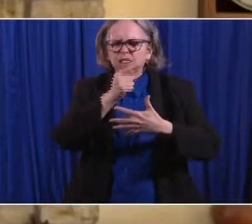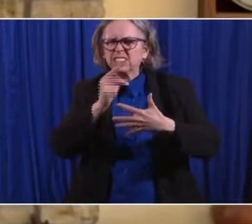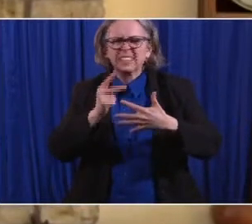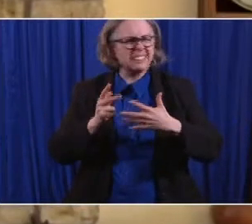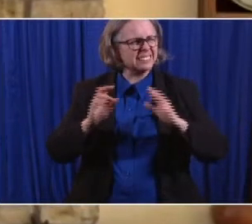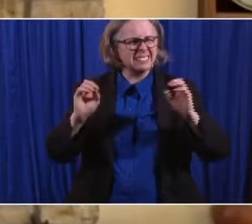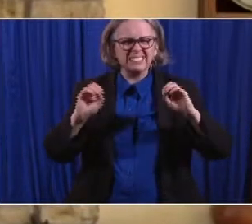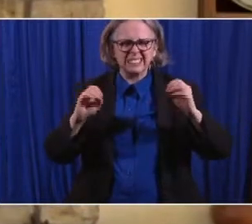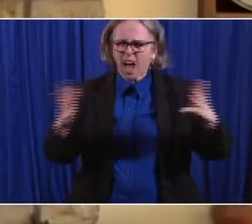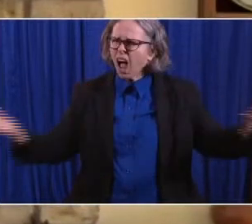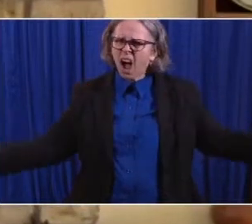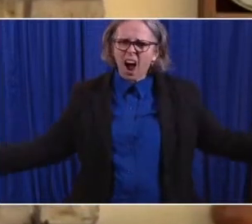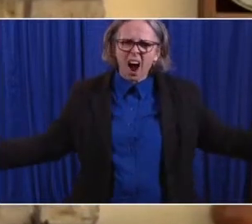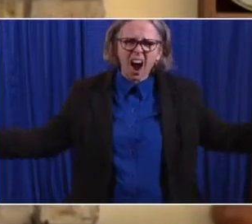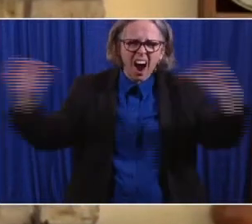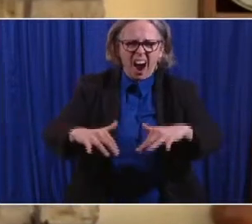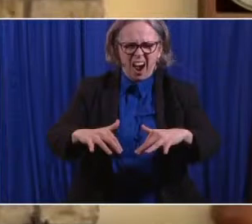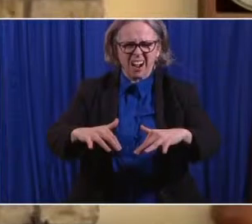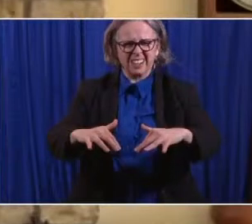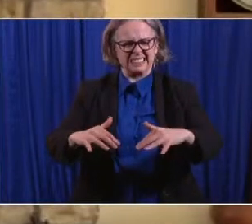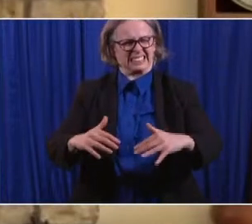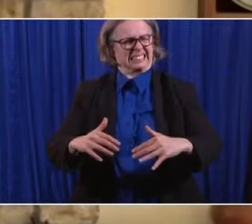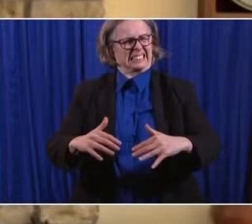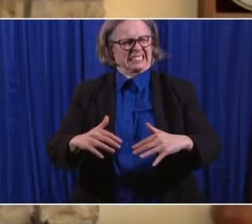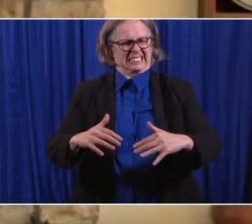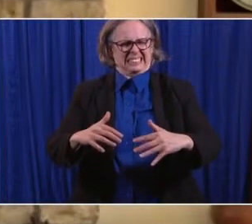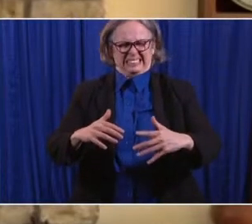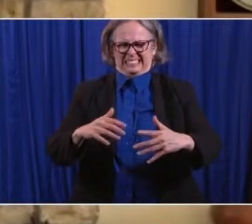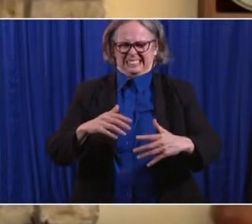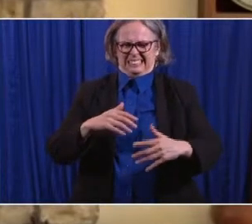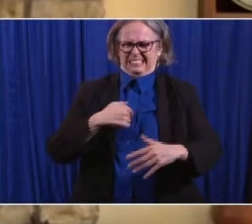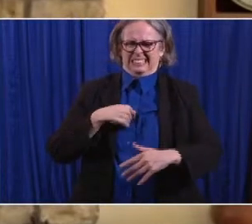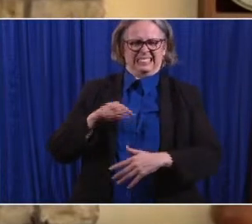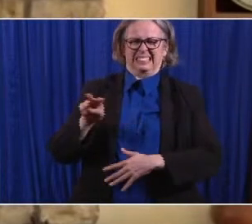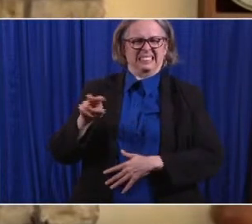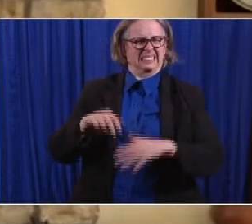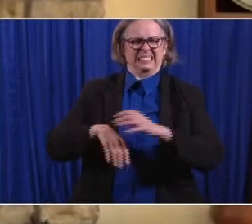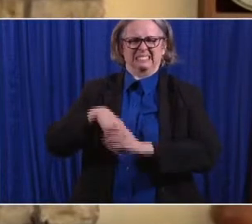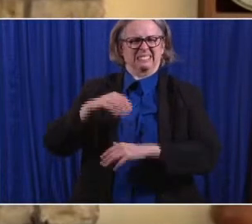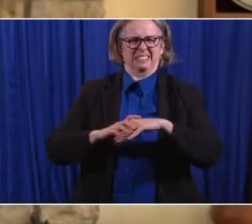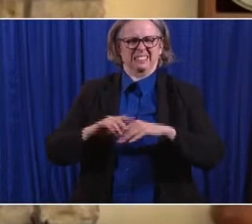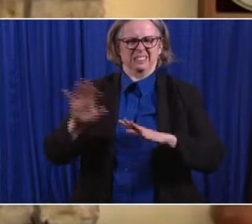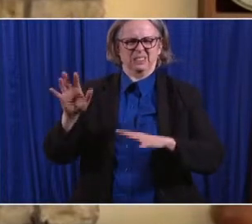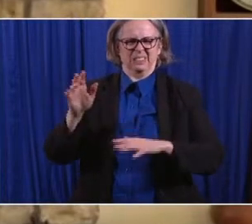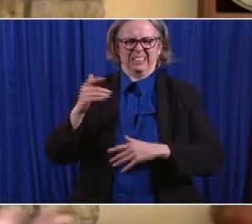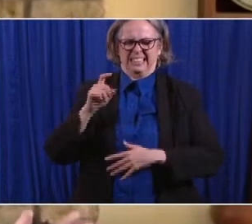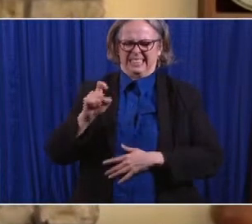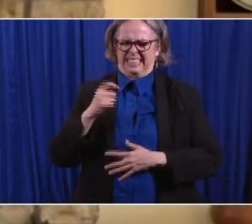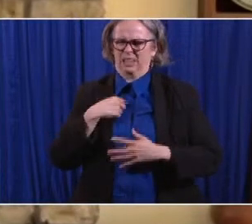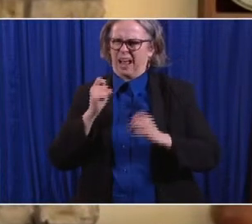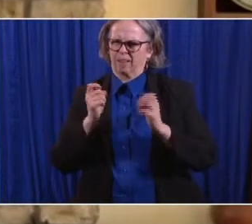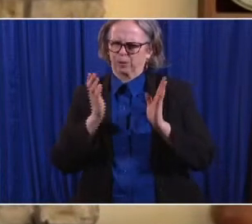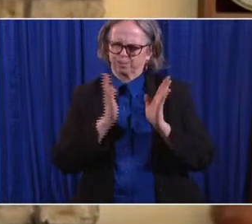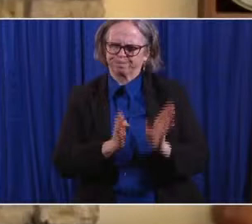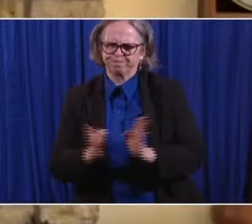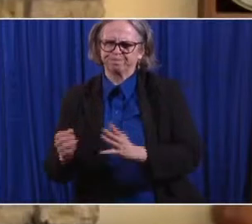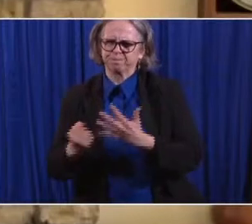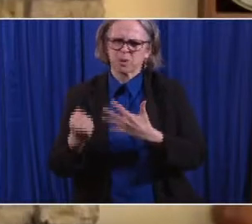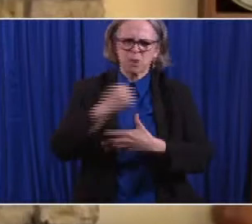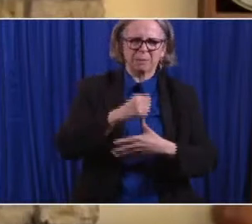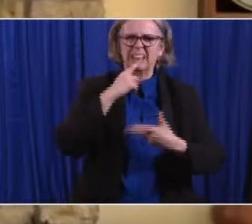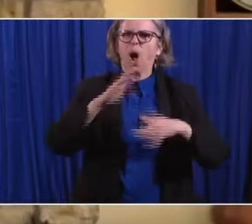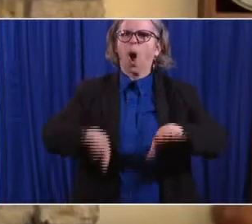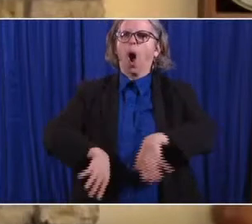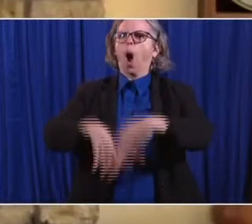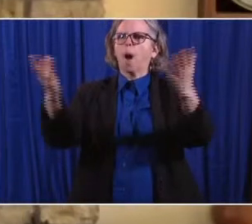groups. And so as a governor, we had the responsibility to try to prioritize it, not just say everybody at once. We looked